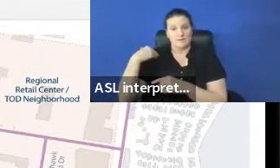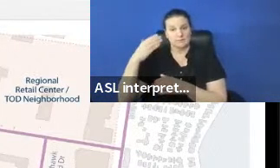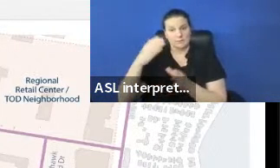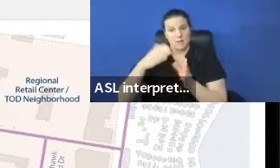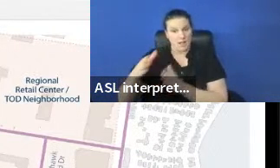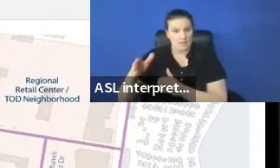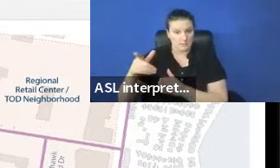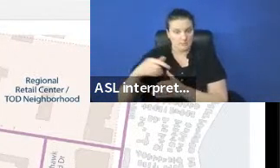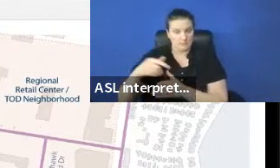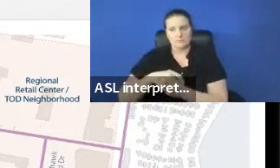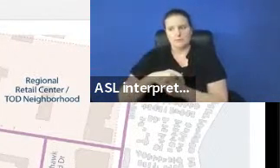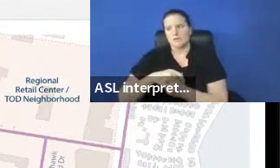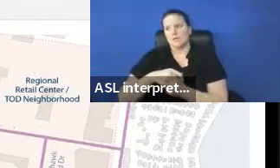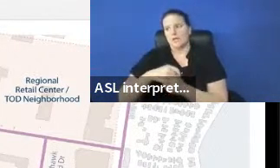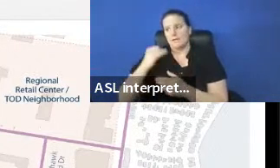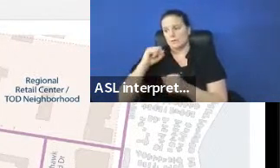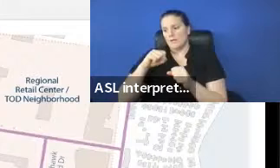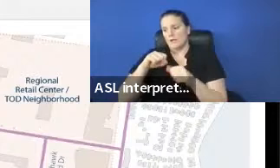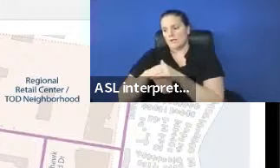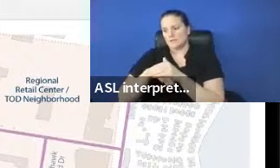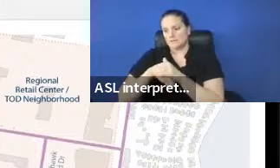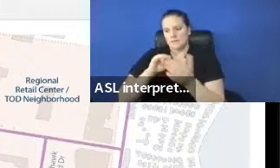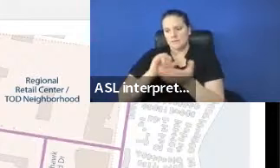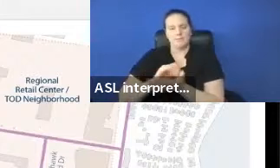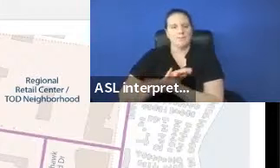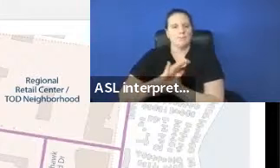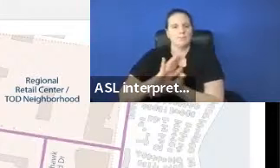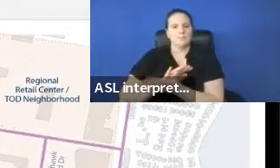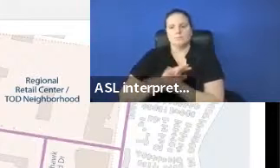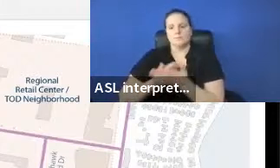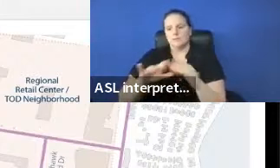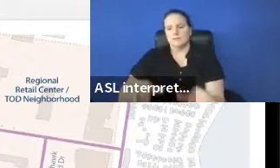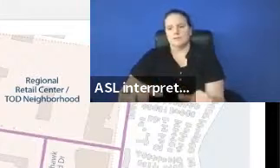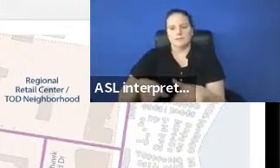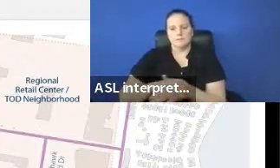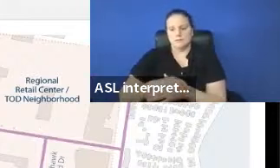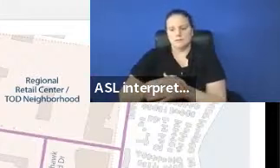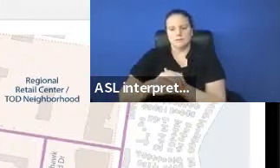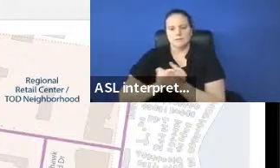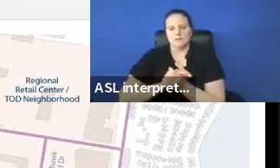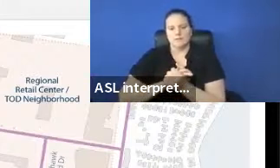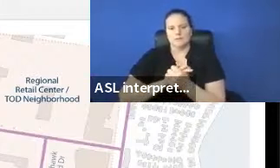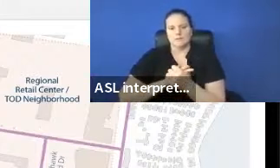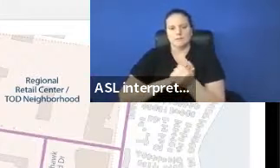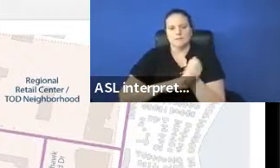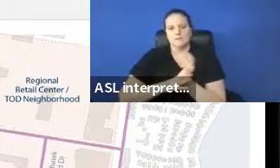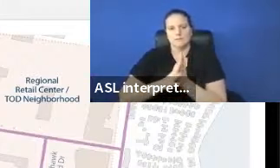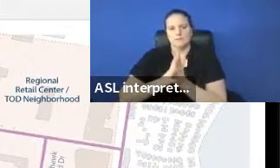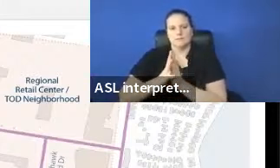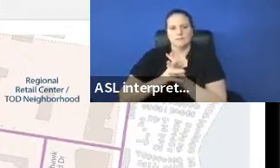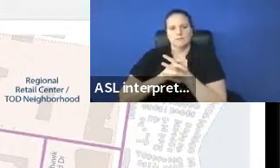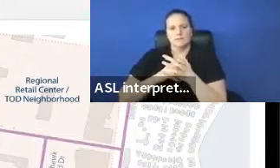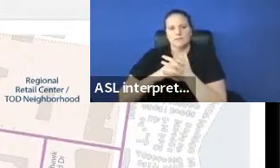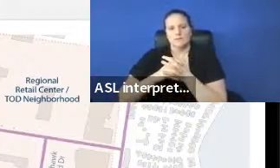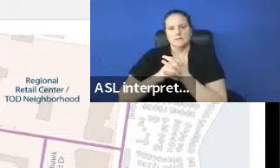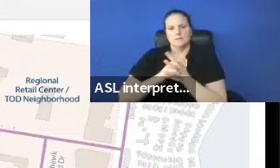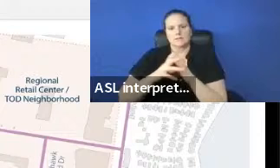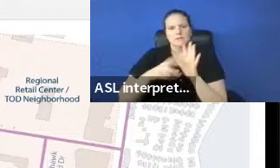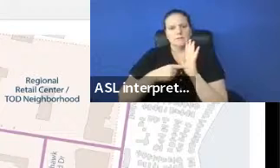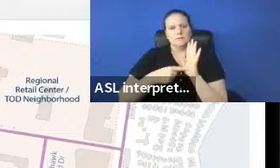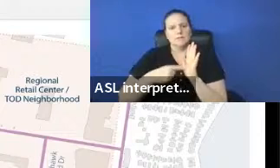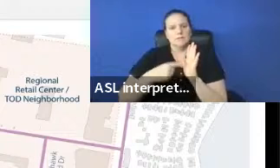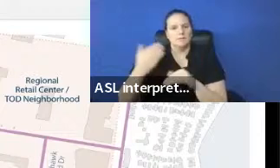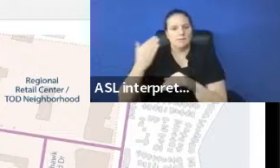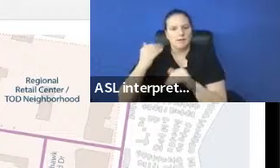you can access those documents, it's the same. The example that I am familiar with is